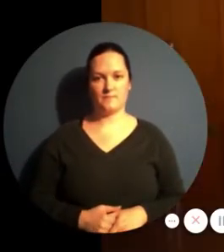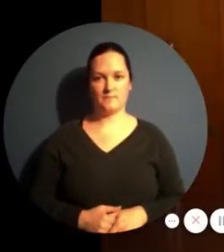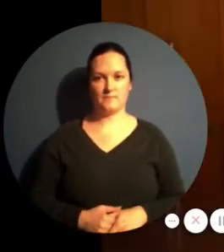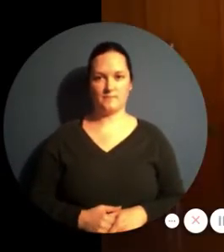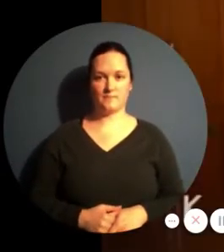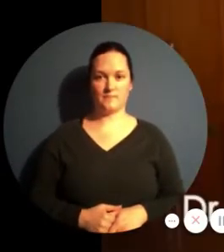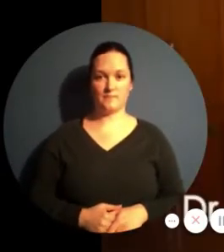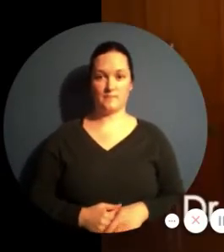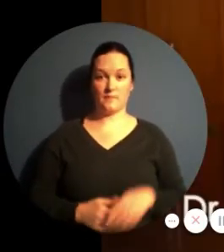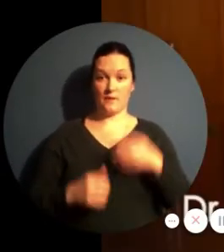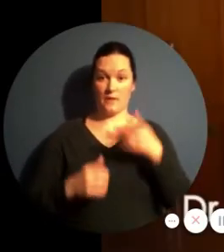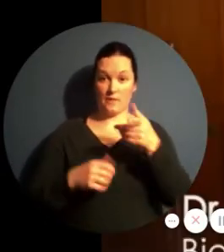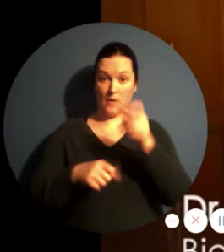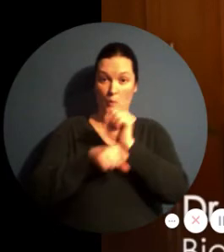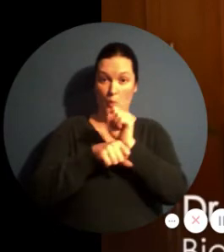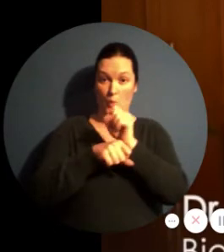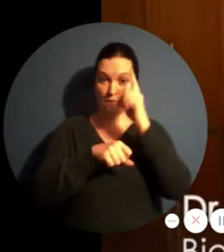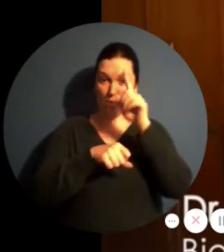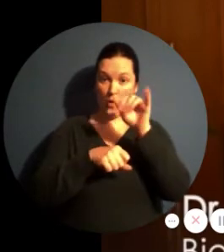The work of